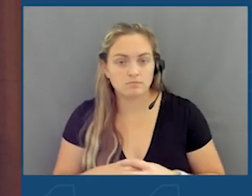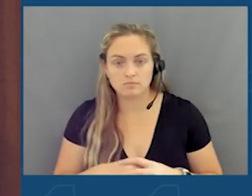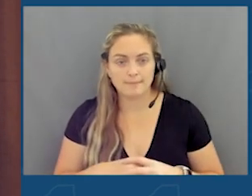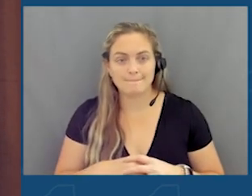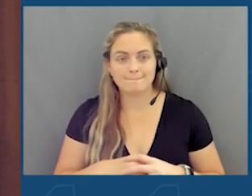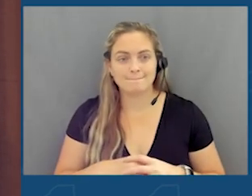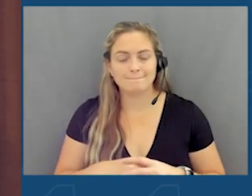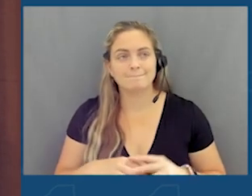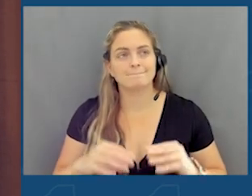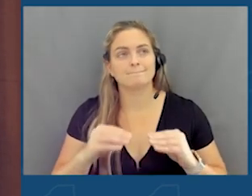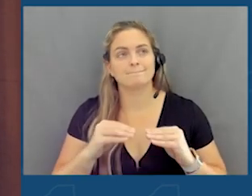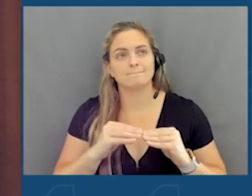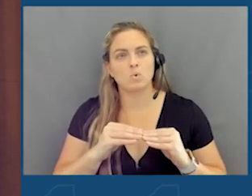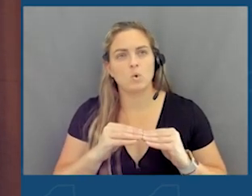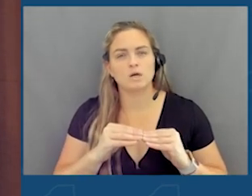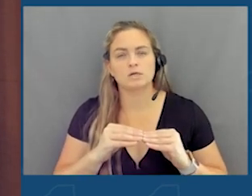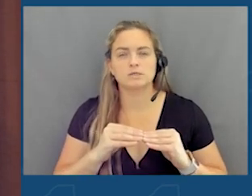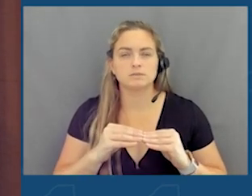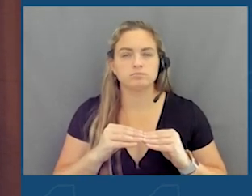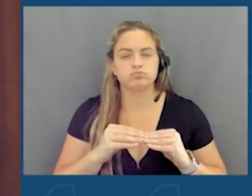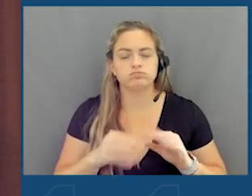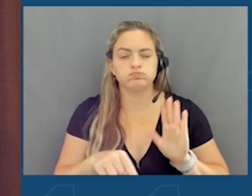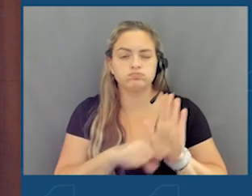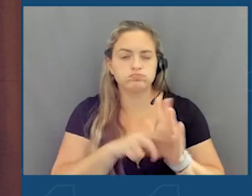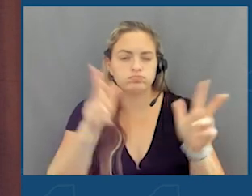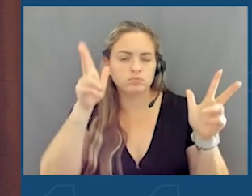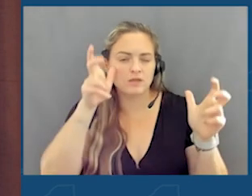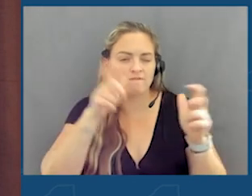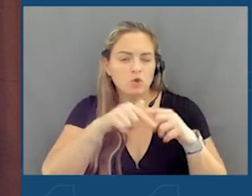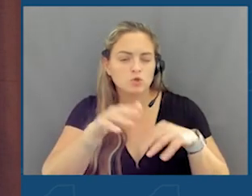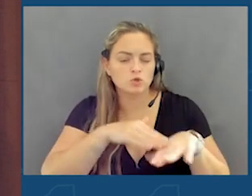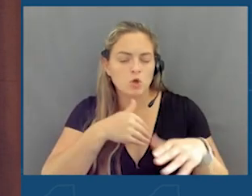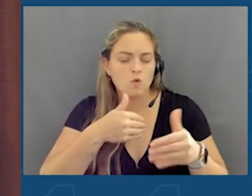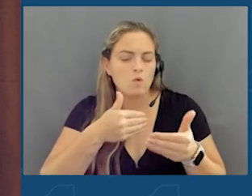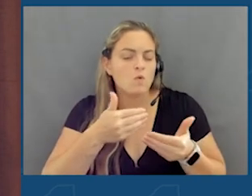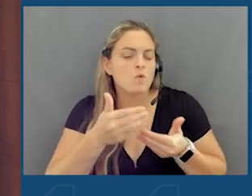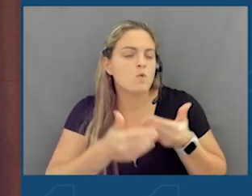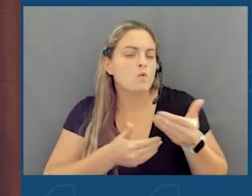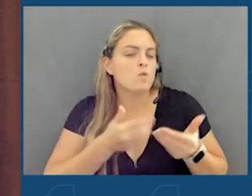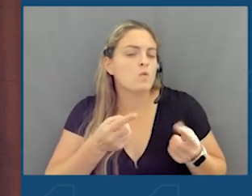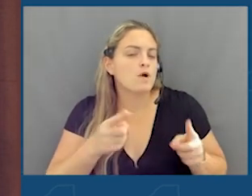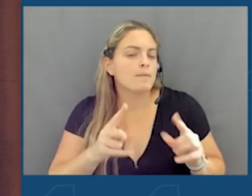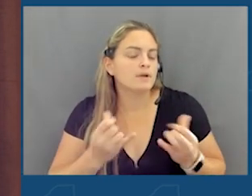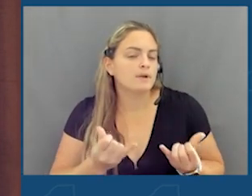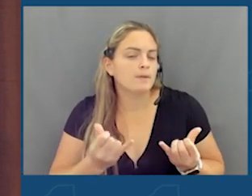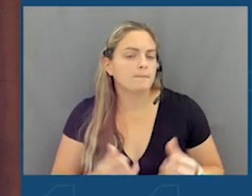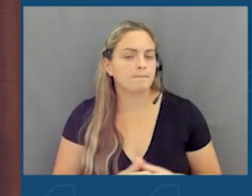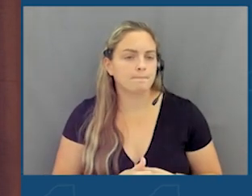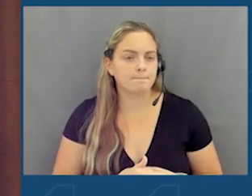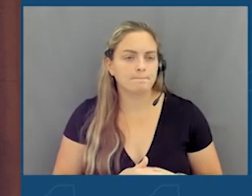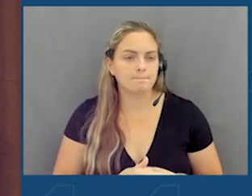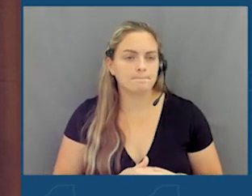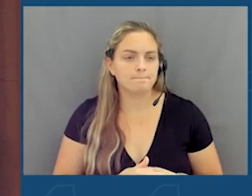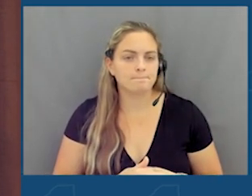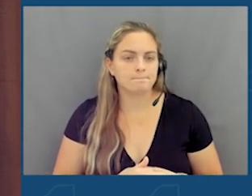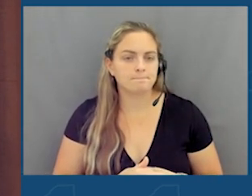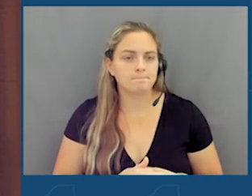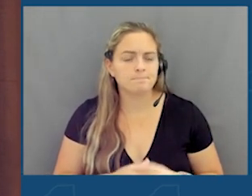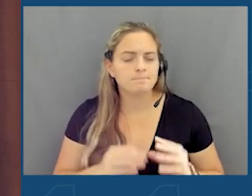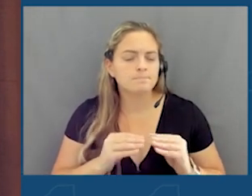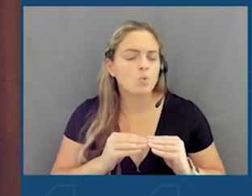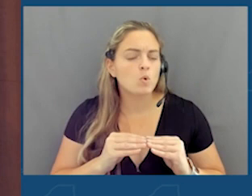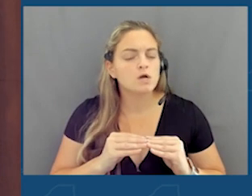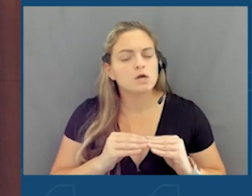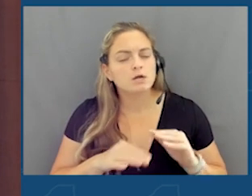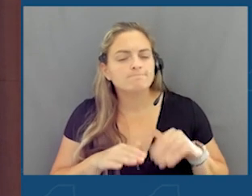There's a more sinister, slow motion insurrection going on. A little more under the